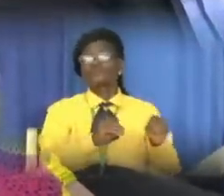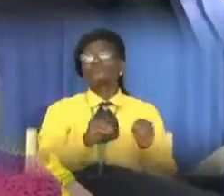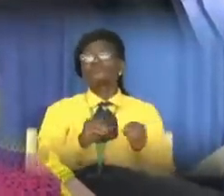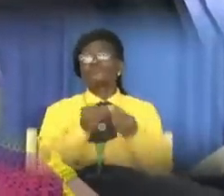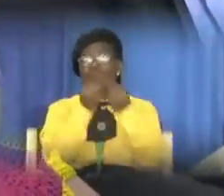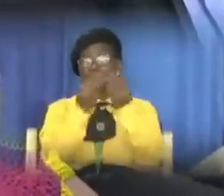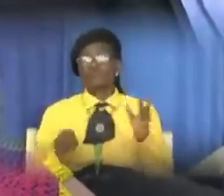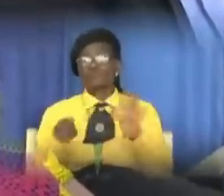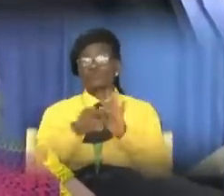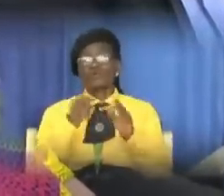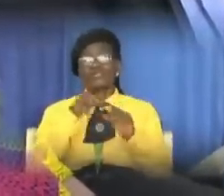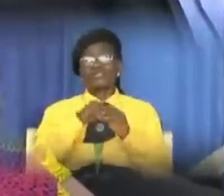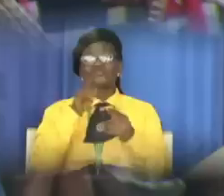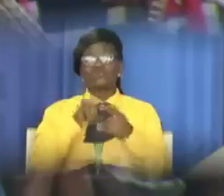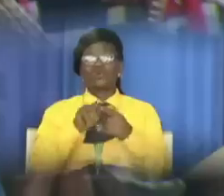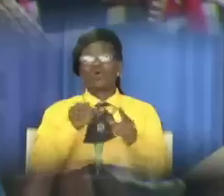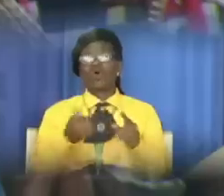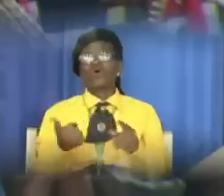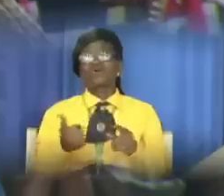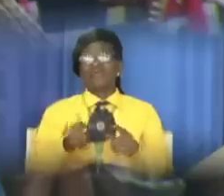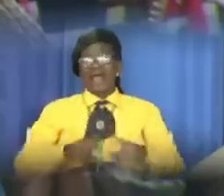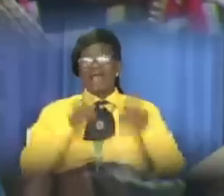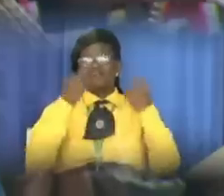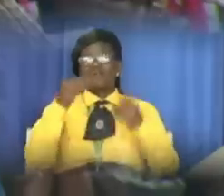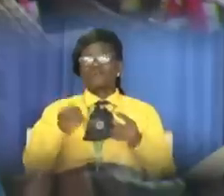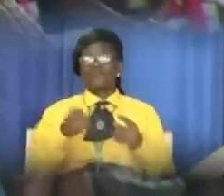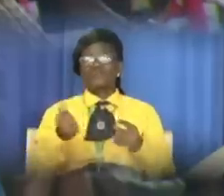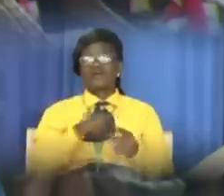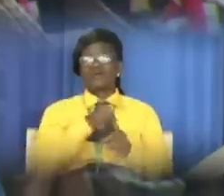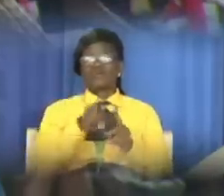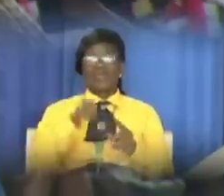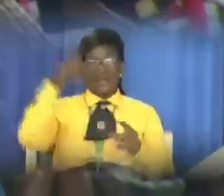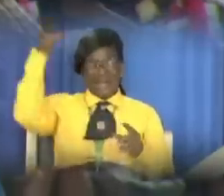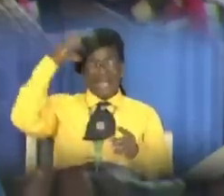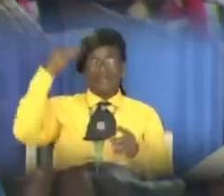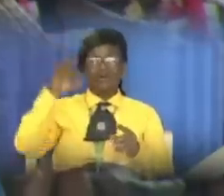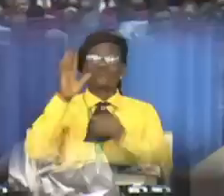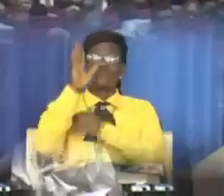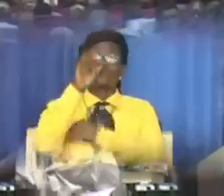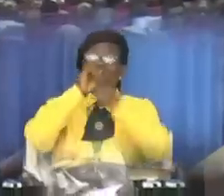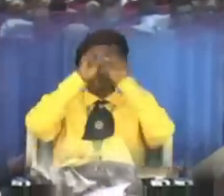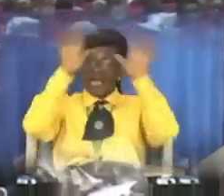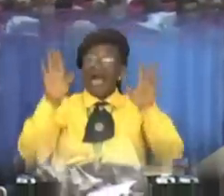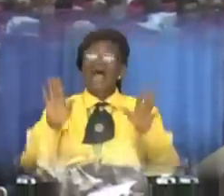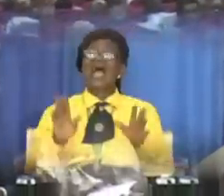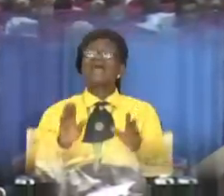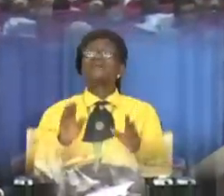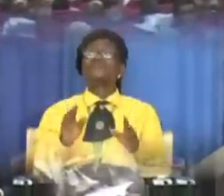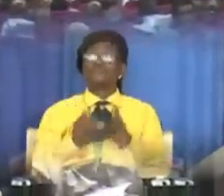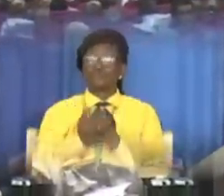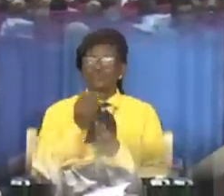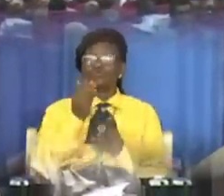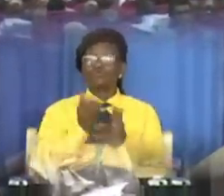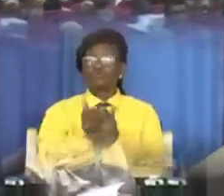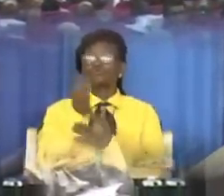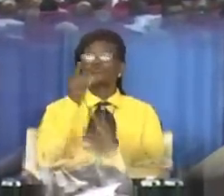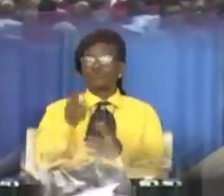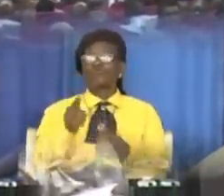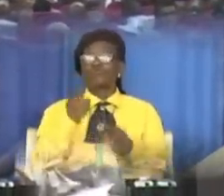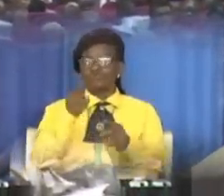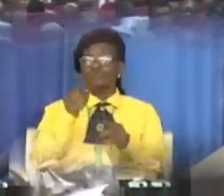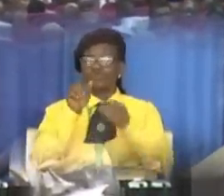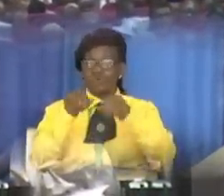is shining through you, you can even cause other blind eyes to begin to